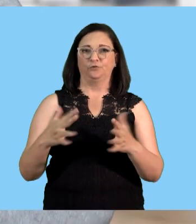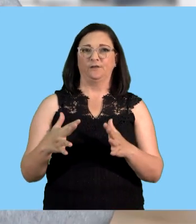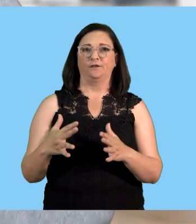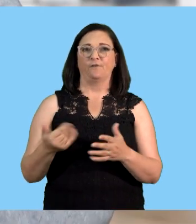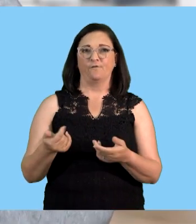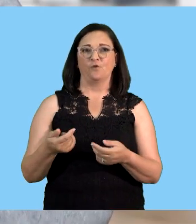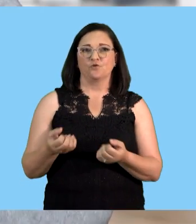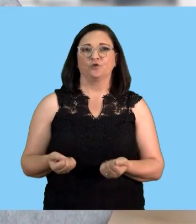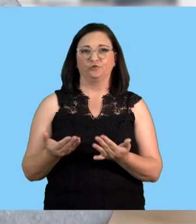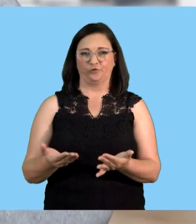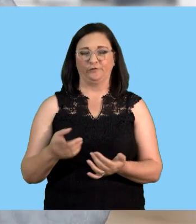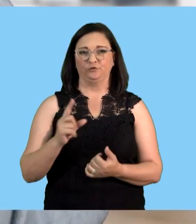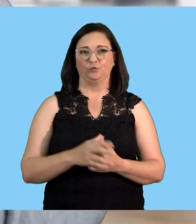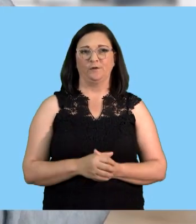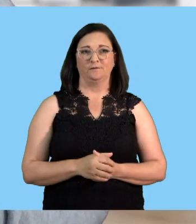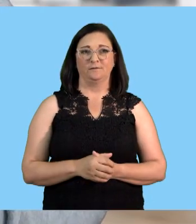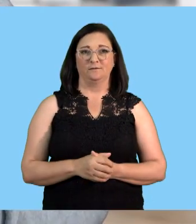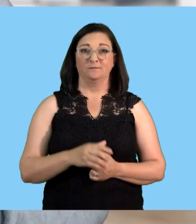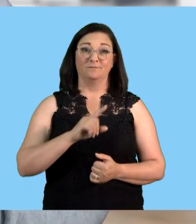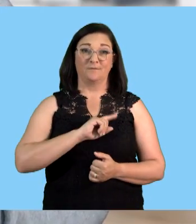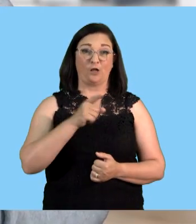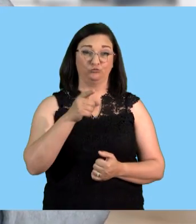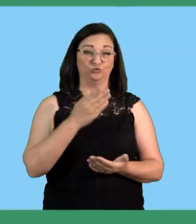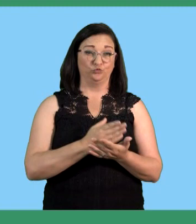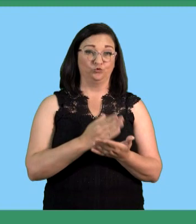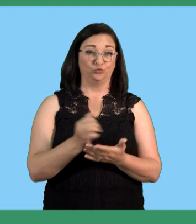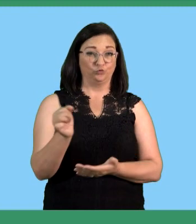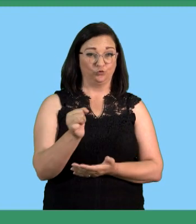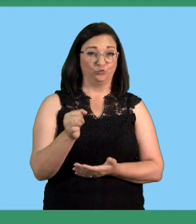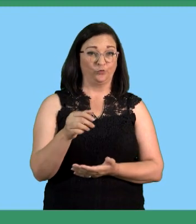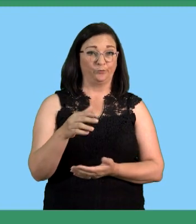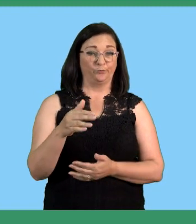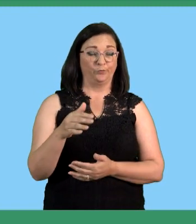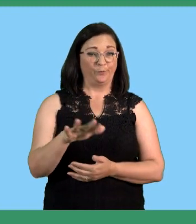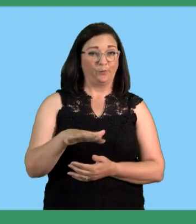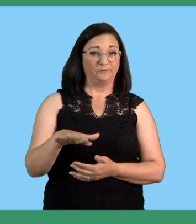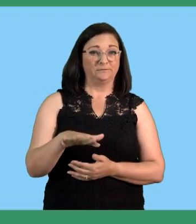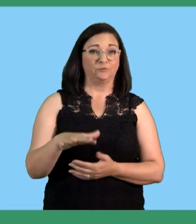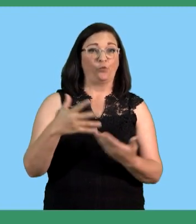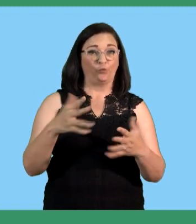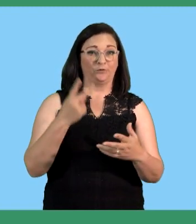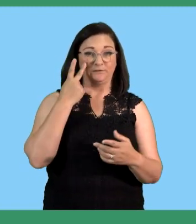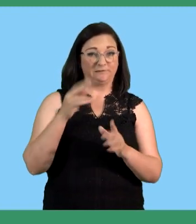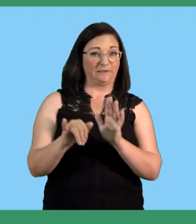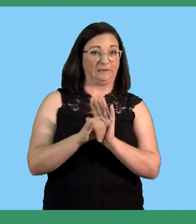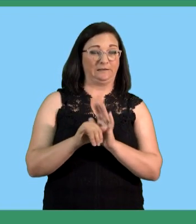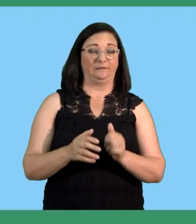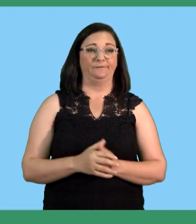identified identified the placement procedures that is applicable in this particular scenario.